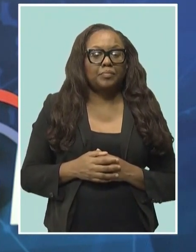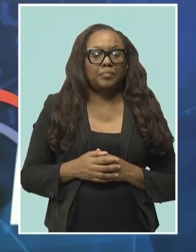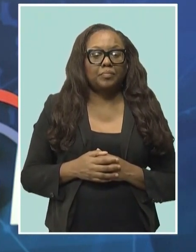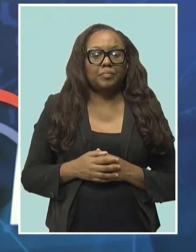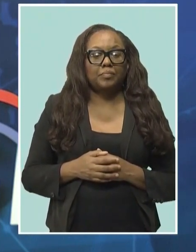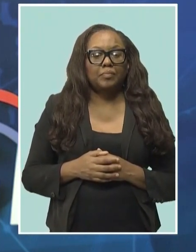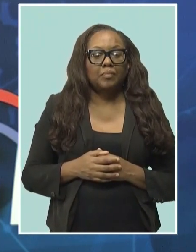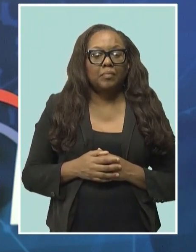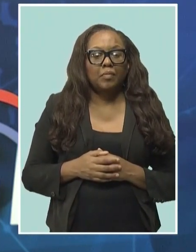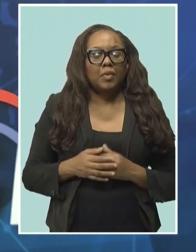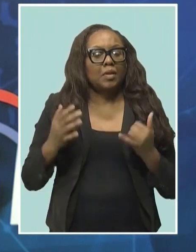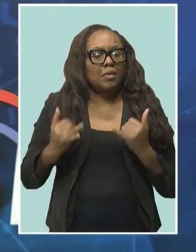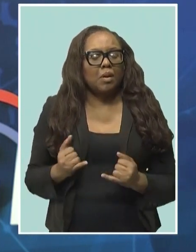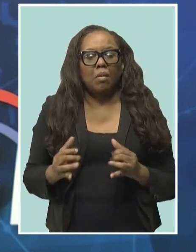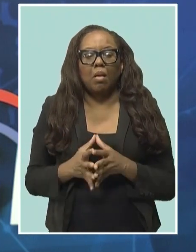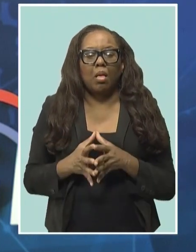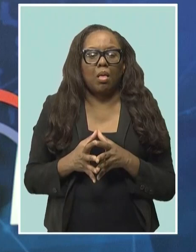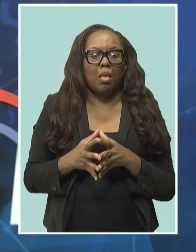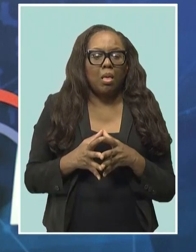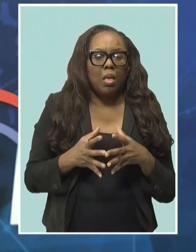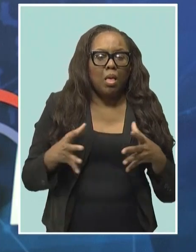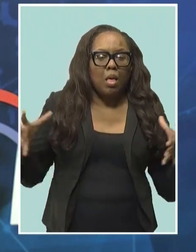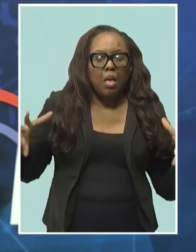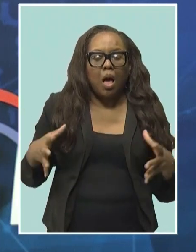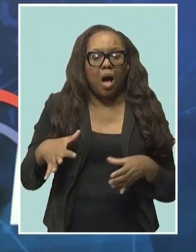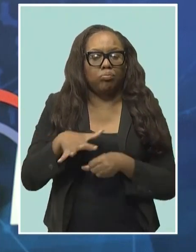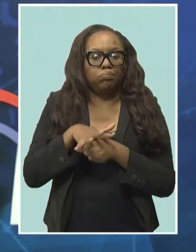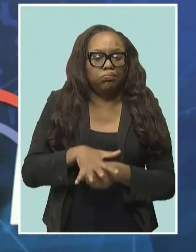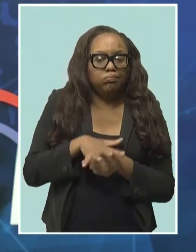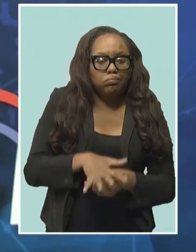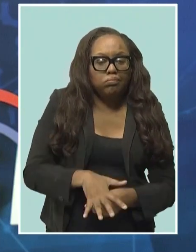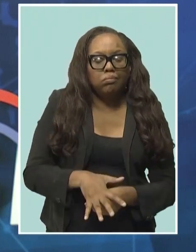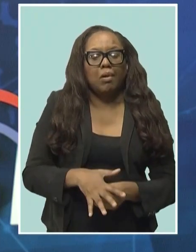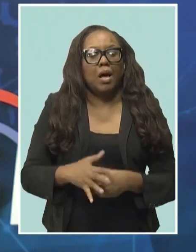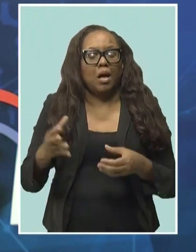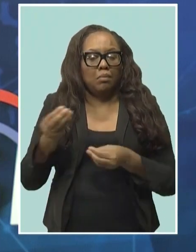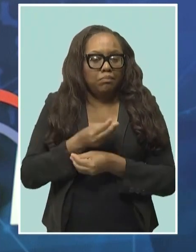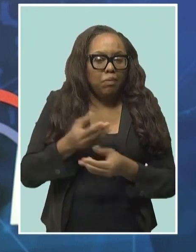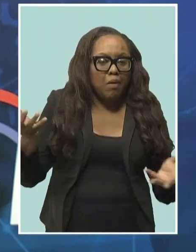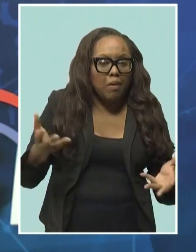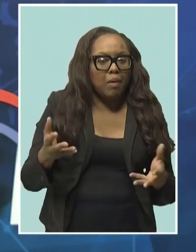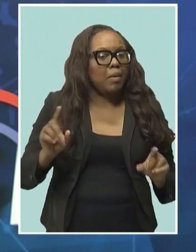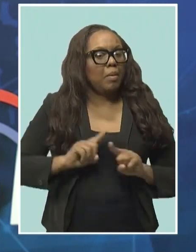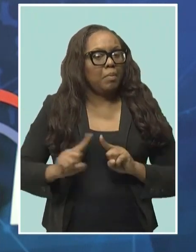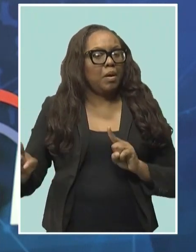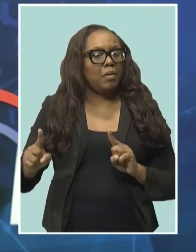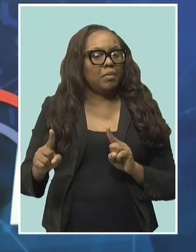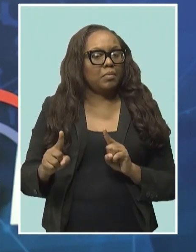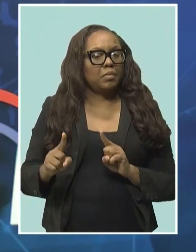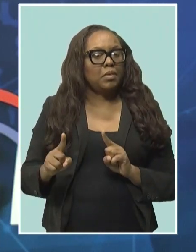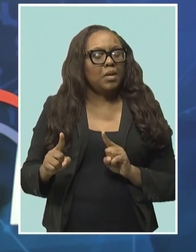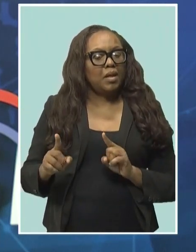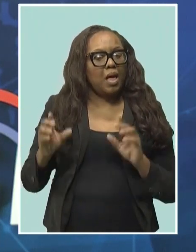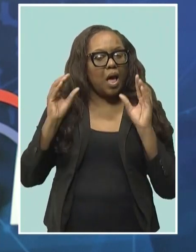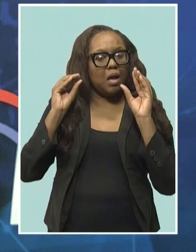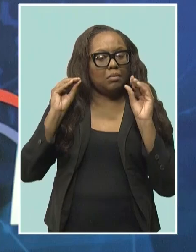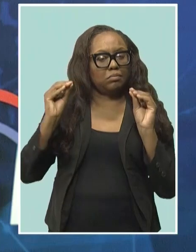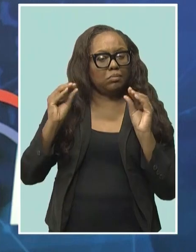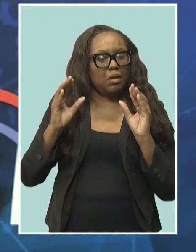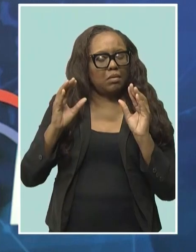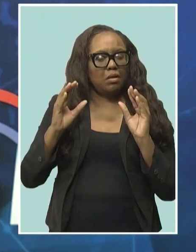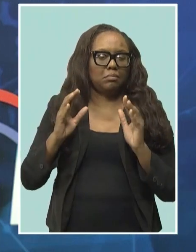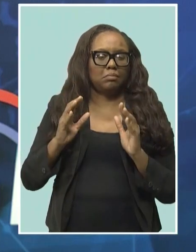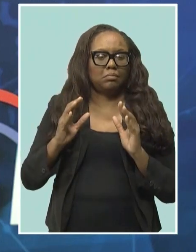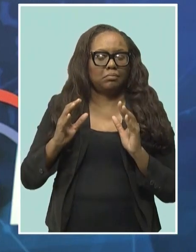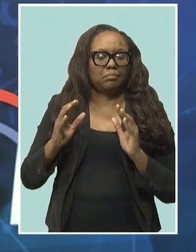the external pressure much longer. It's the view expressed by Pro-Vice Chancellor for the Board of Undergraduate Studies at the University